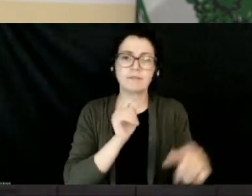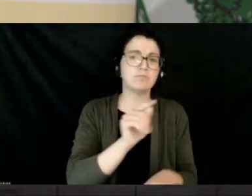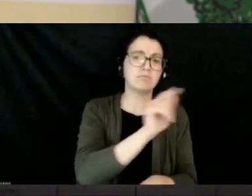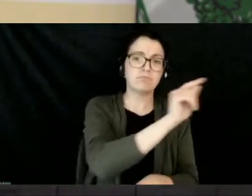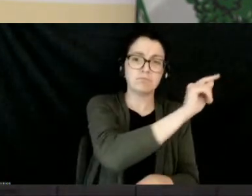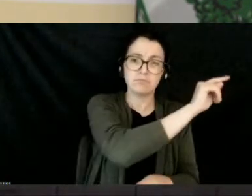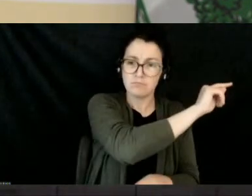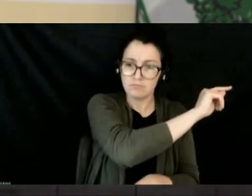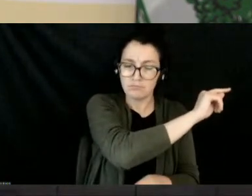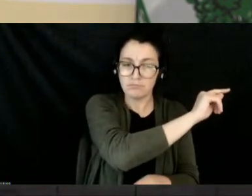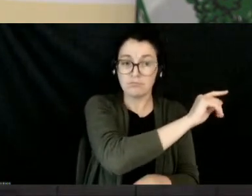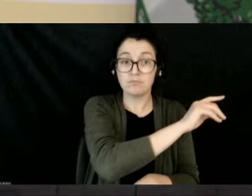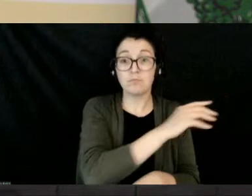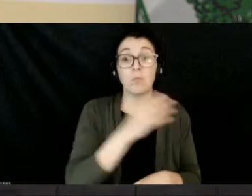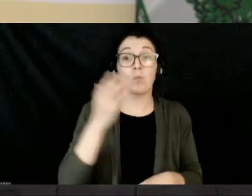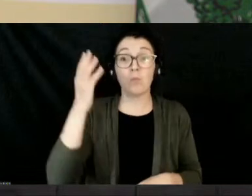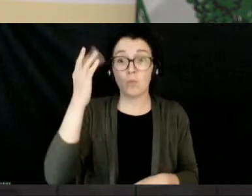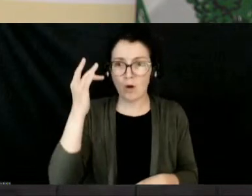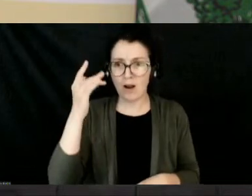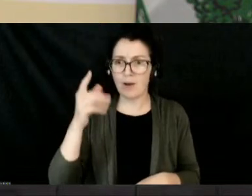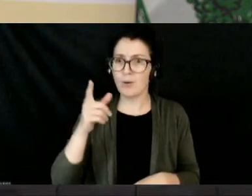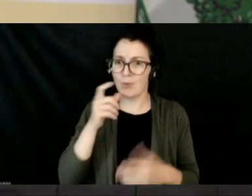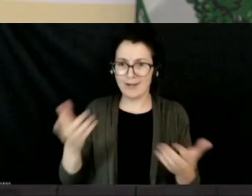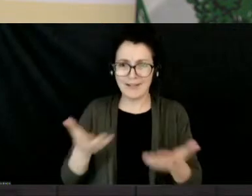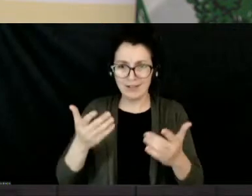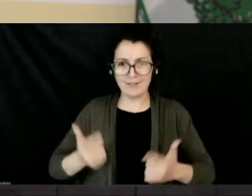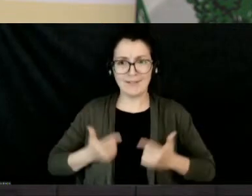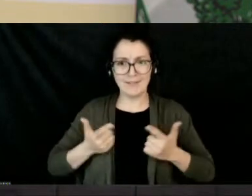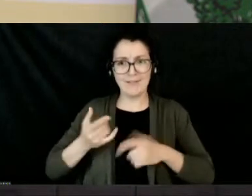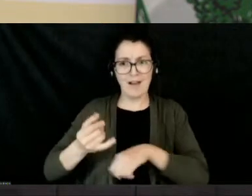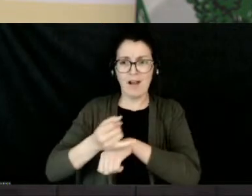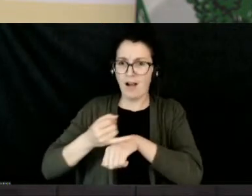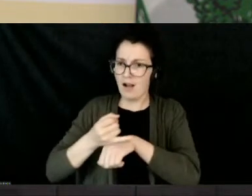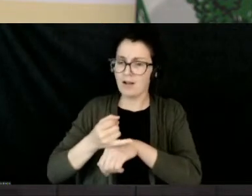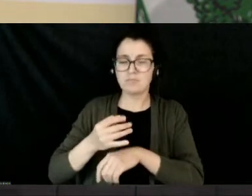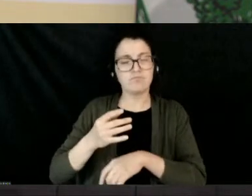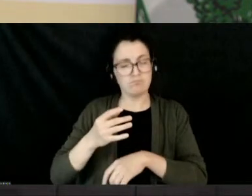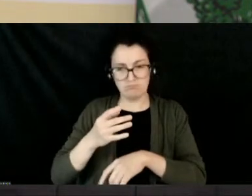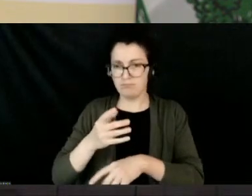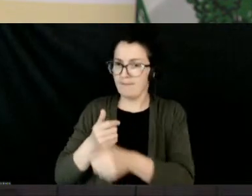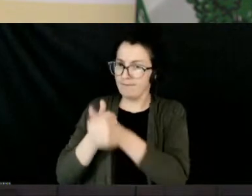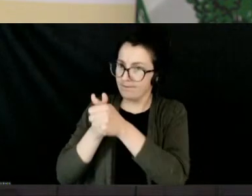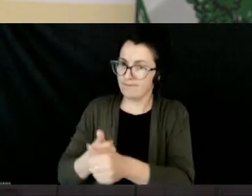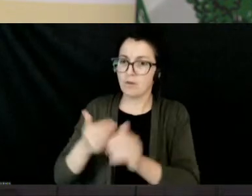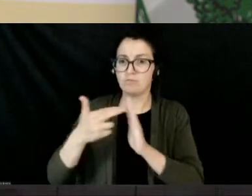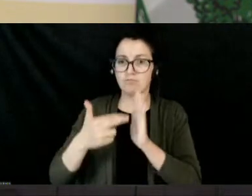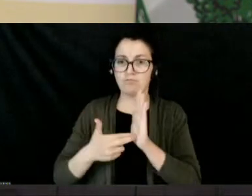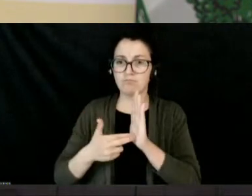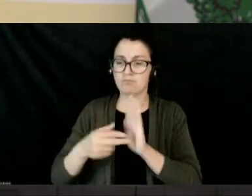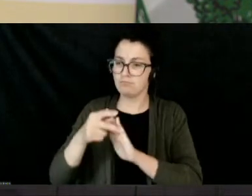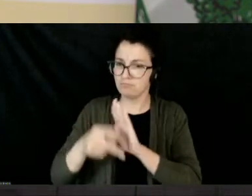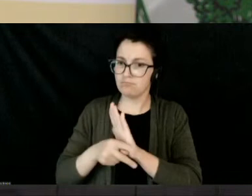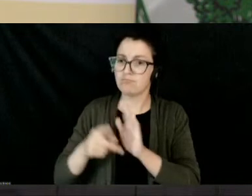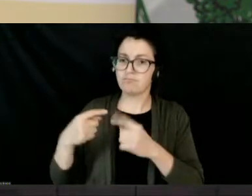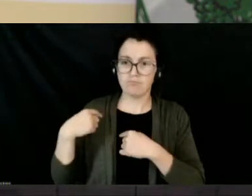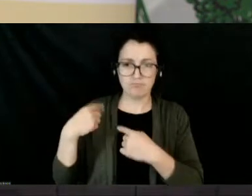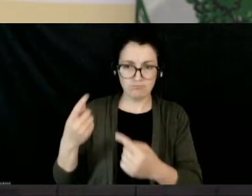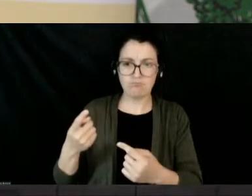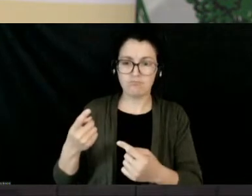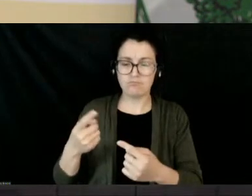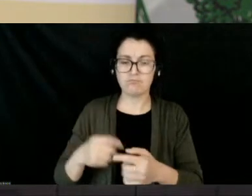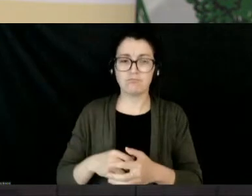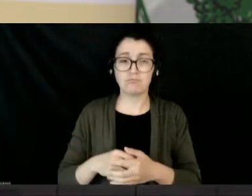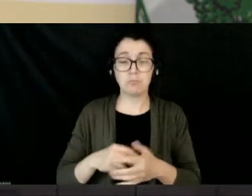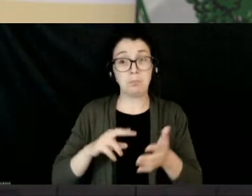solely because of the hard work of Islanders who had been adhering to the public health restrictions. Because of that, we're in a better place than